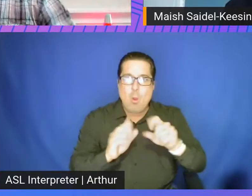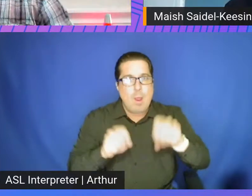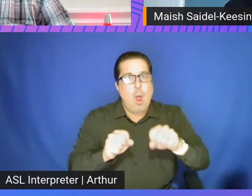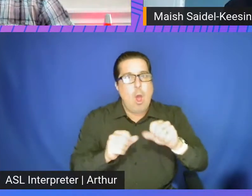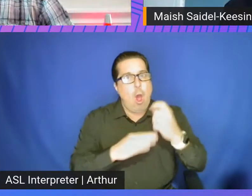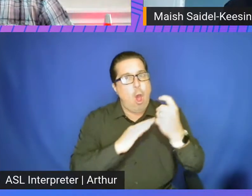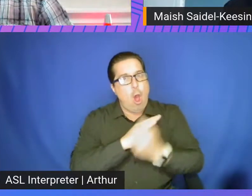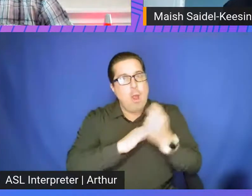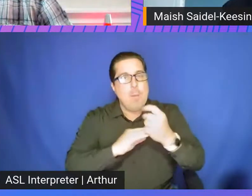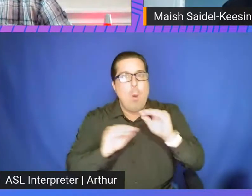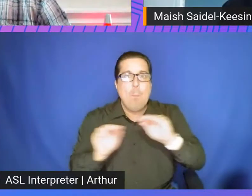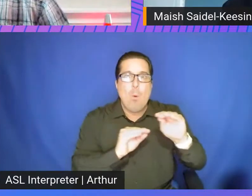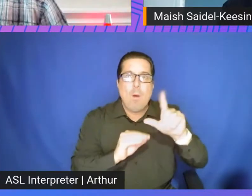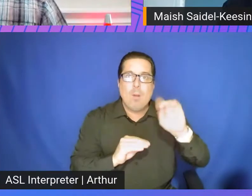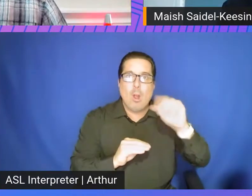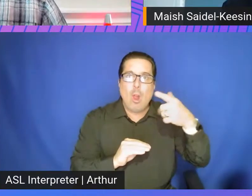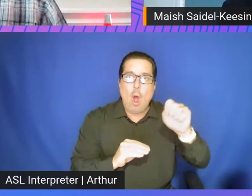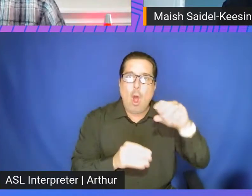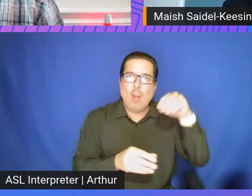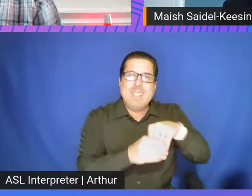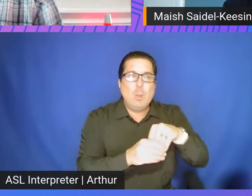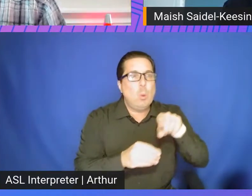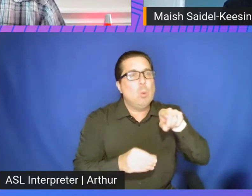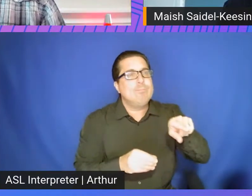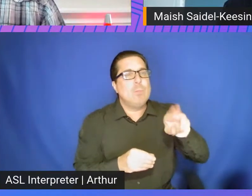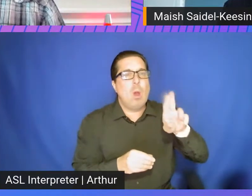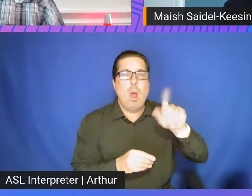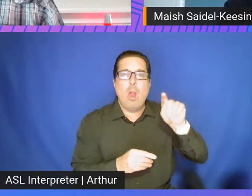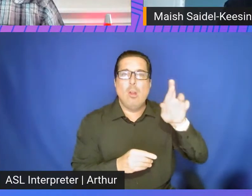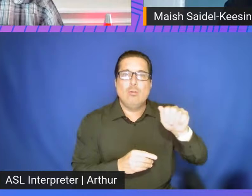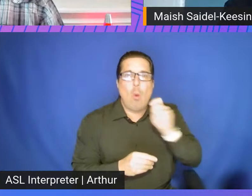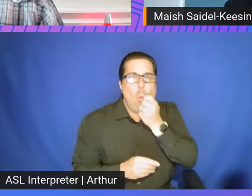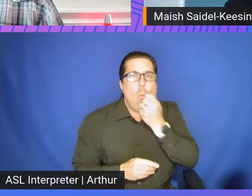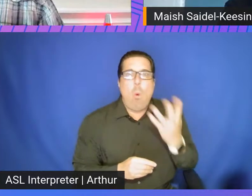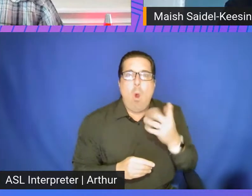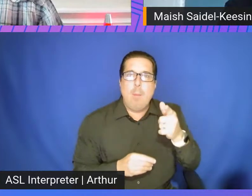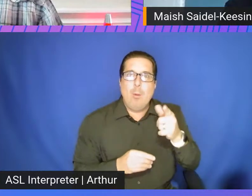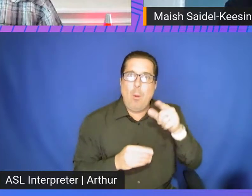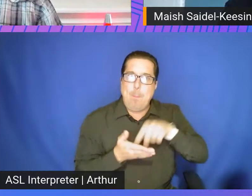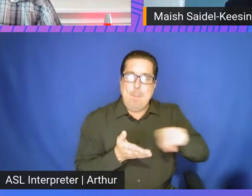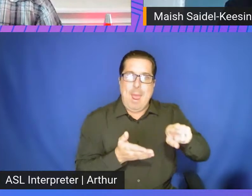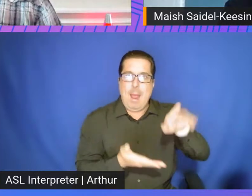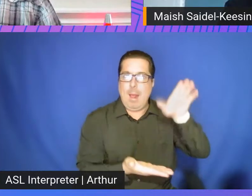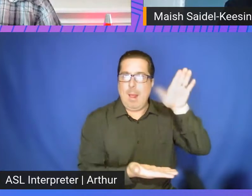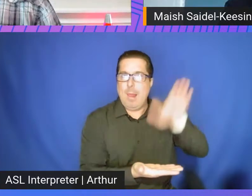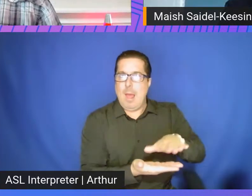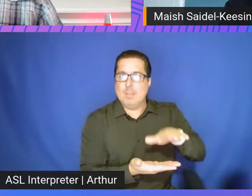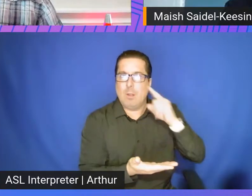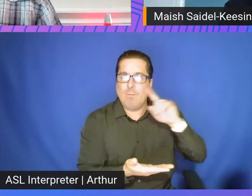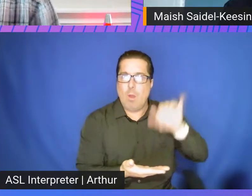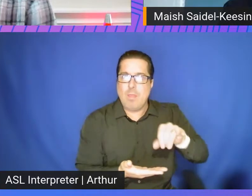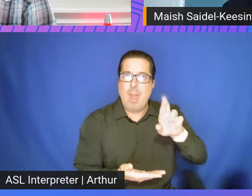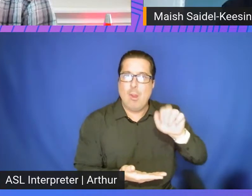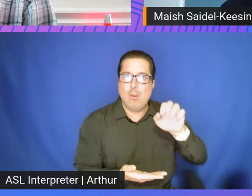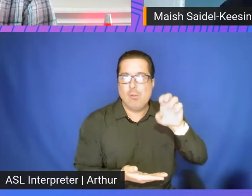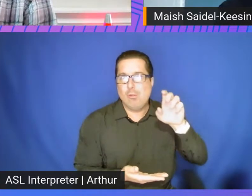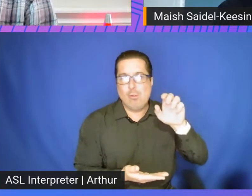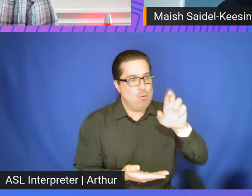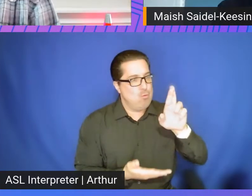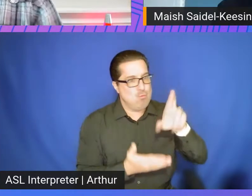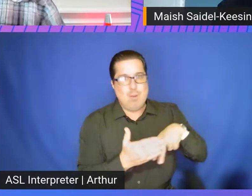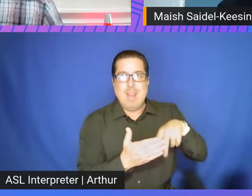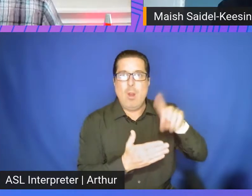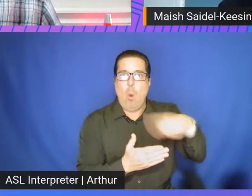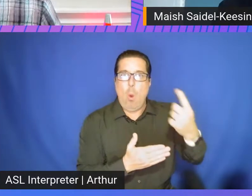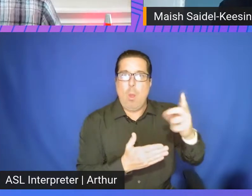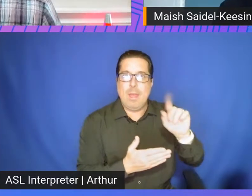move logs into to ultra-warm, where you're paying less for that read-only data, and then ultimately purge those